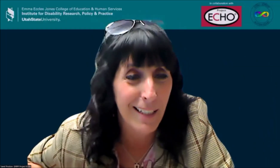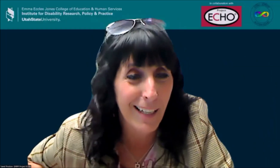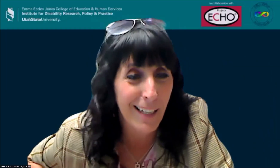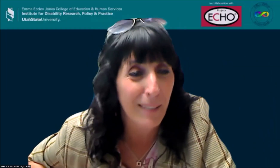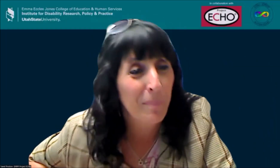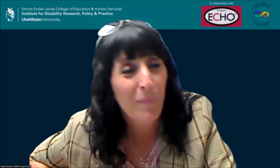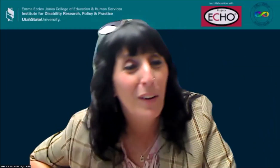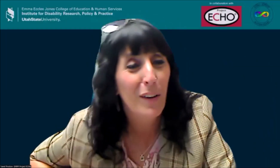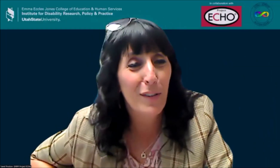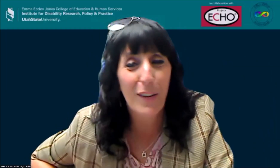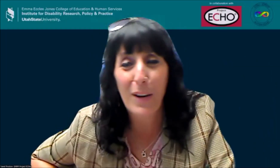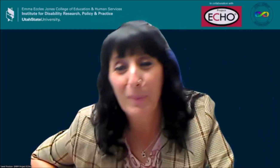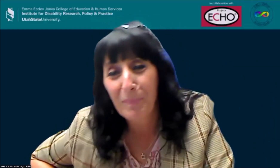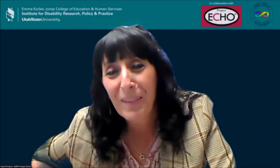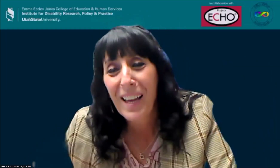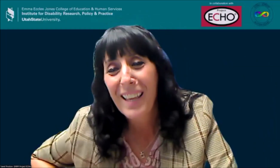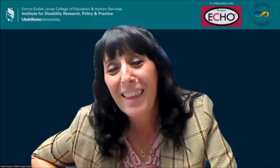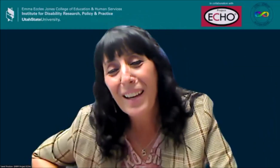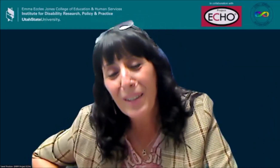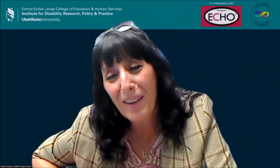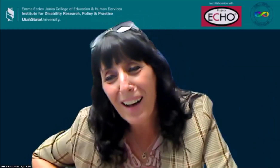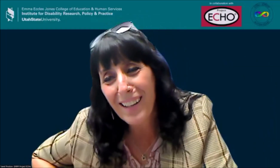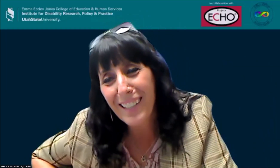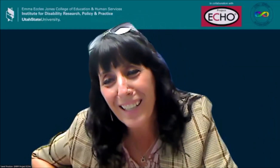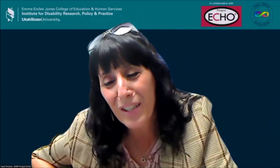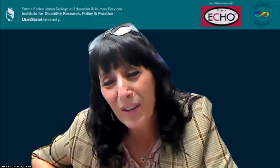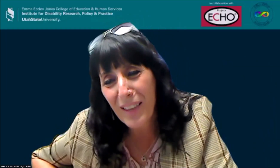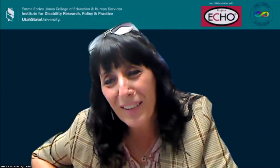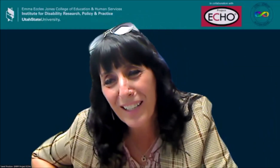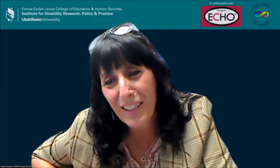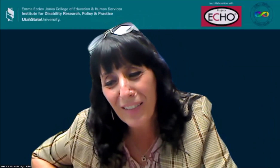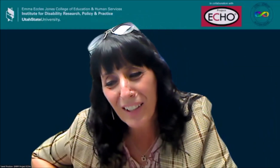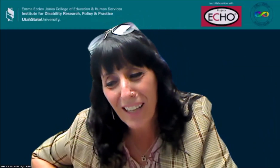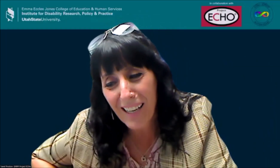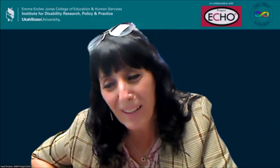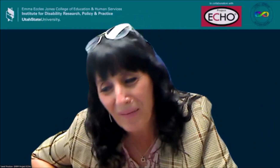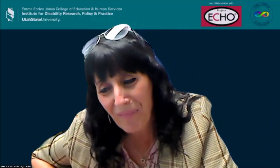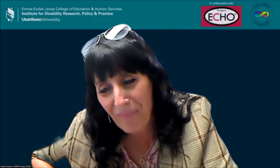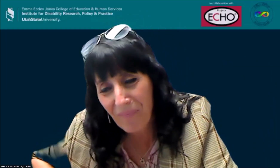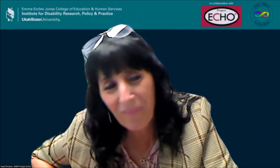anything today. So thank you all. Enjoy the rest of your day.